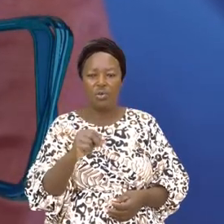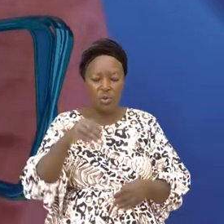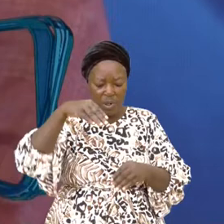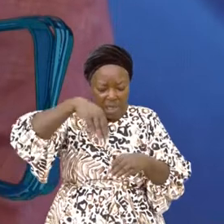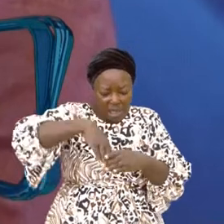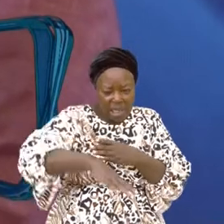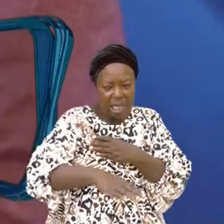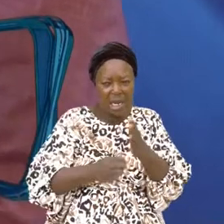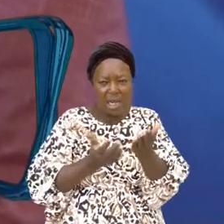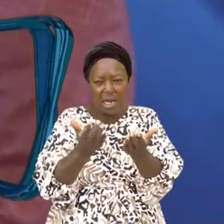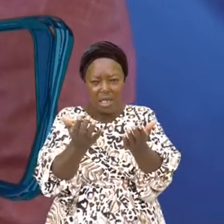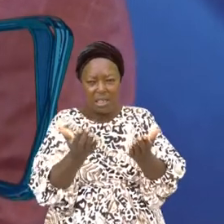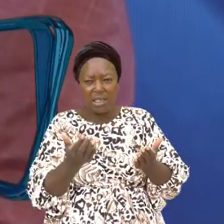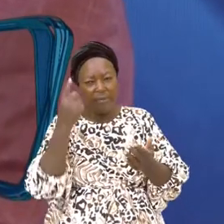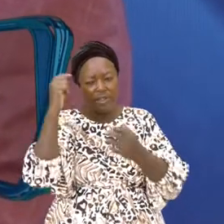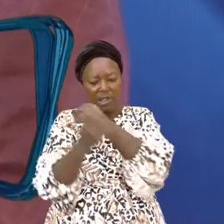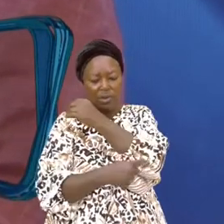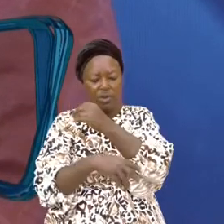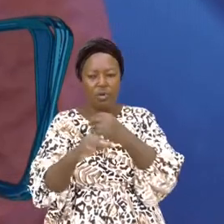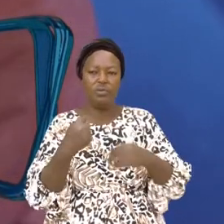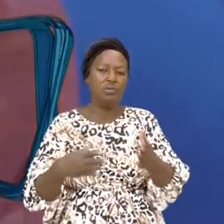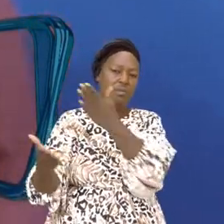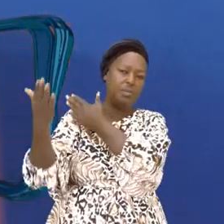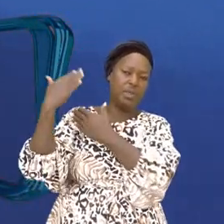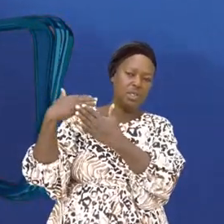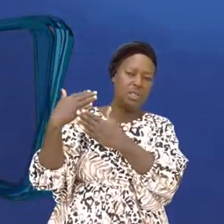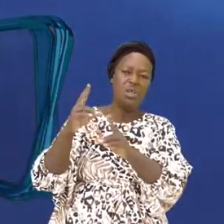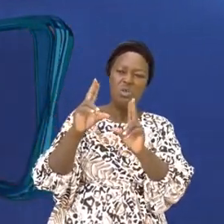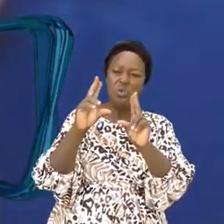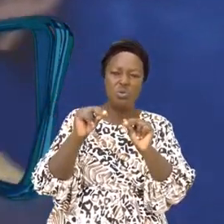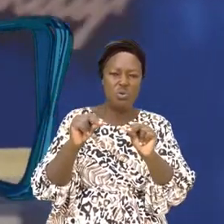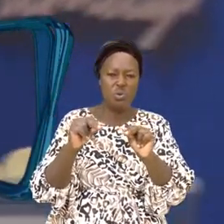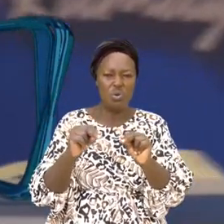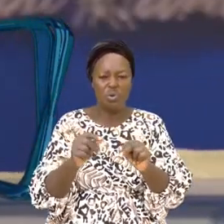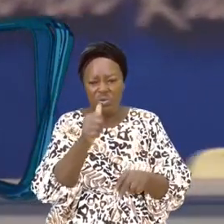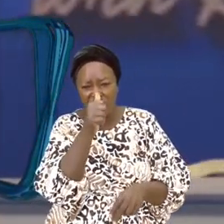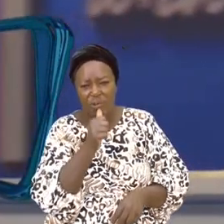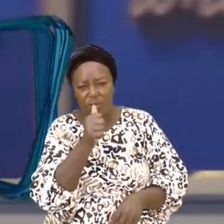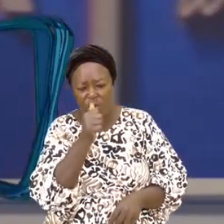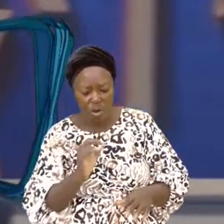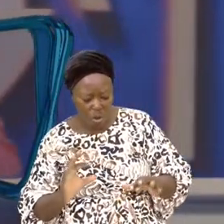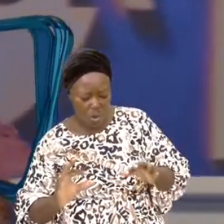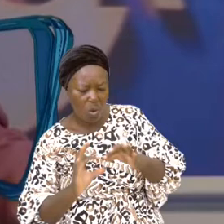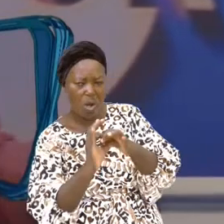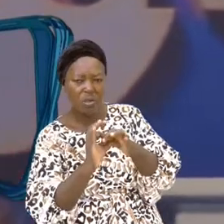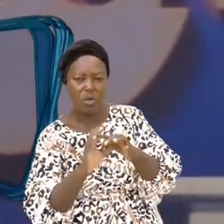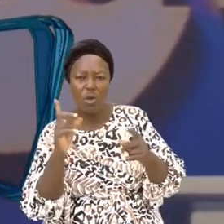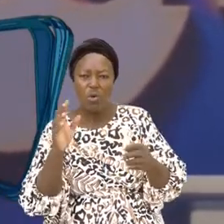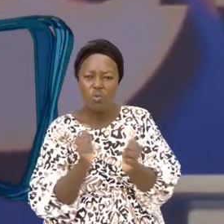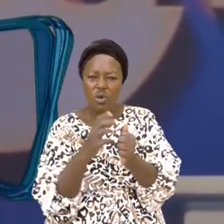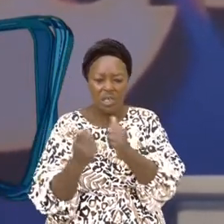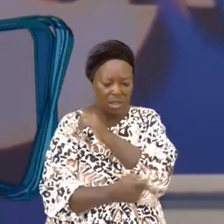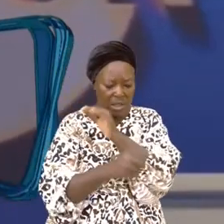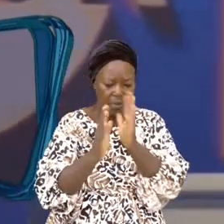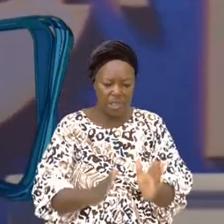desire for the temptations of the past. There's no secret connection with the tempters